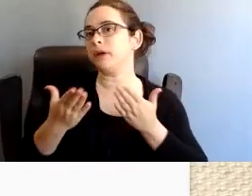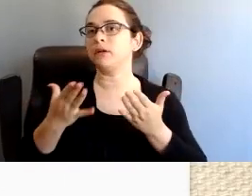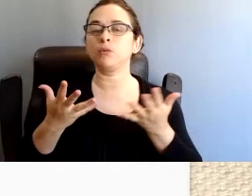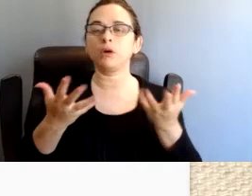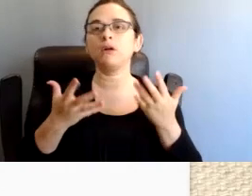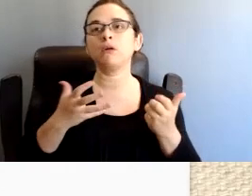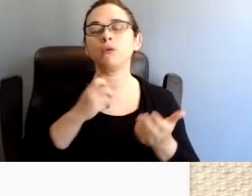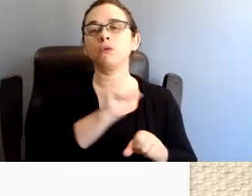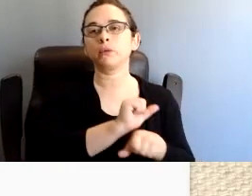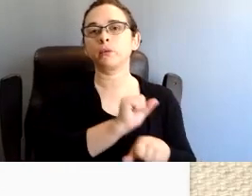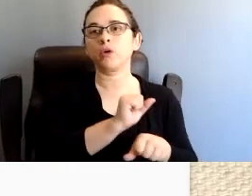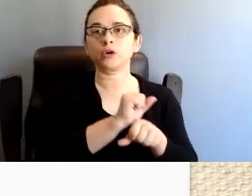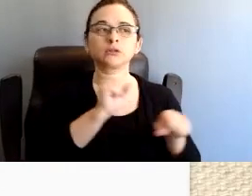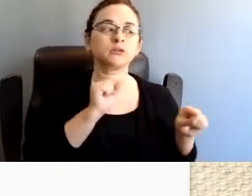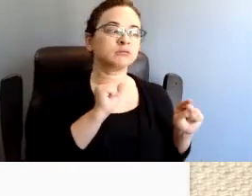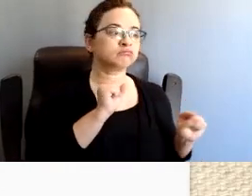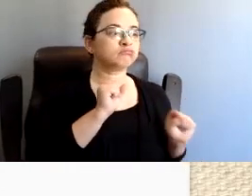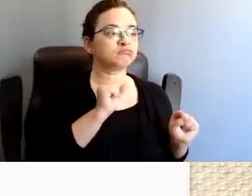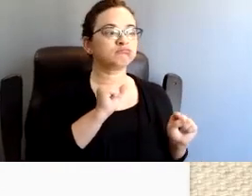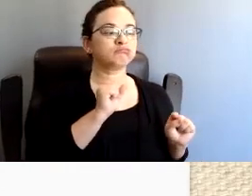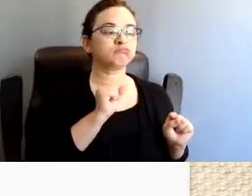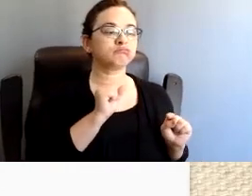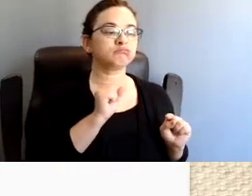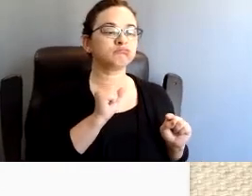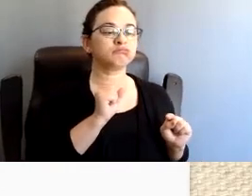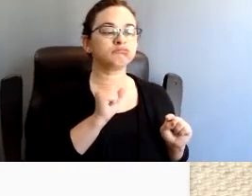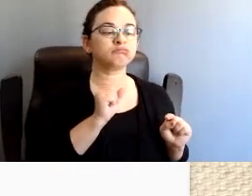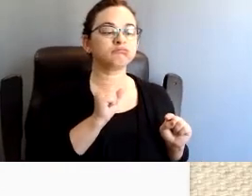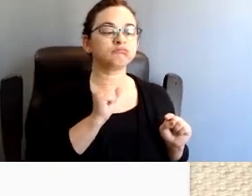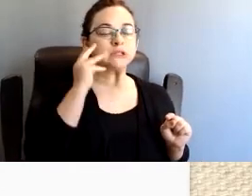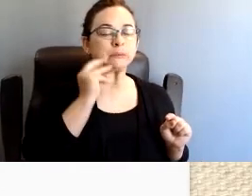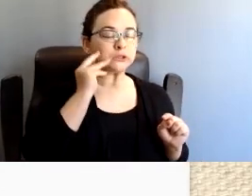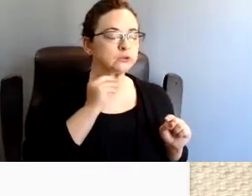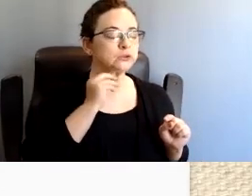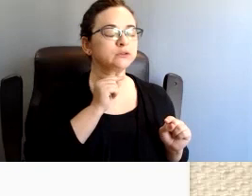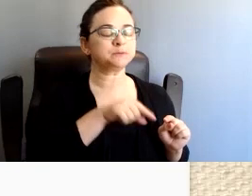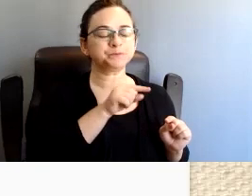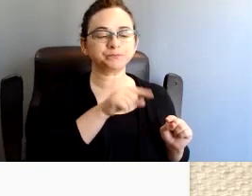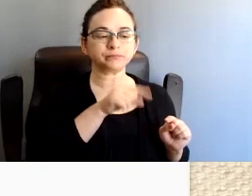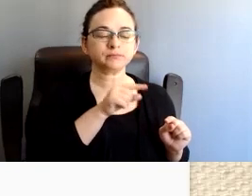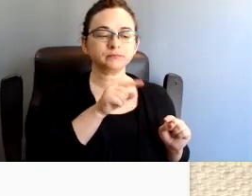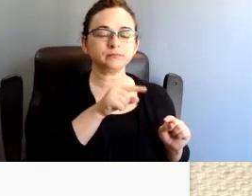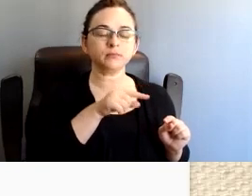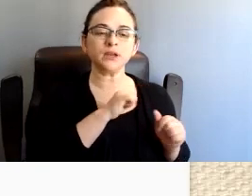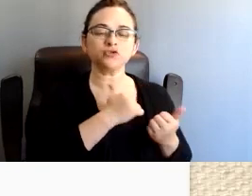place or get some experience of working in an agency where it's based, like, let's say, for example, an agency that is a victim-based